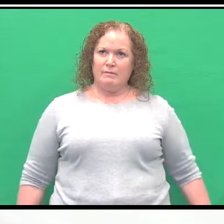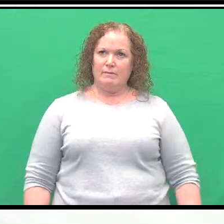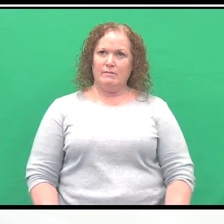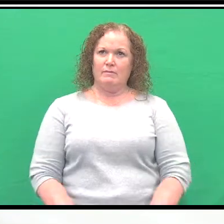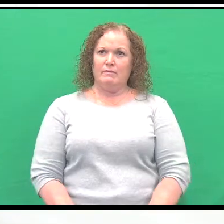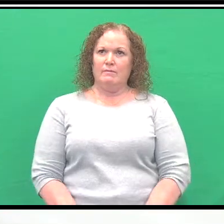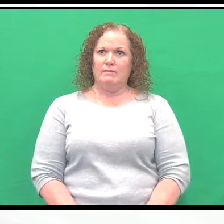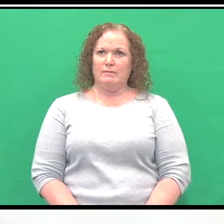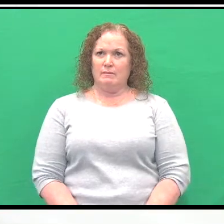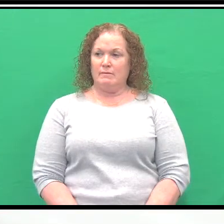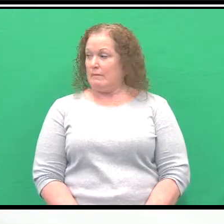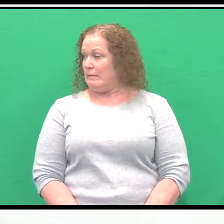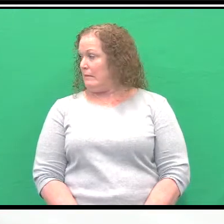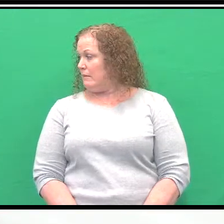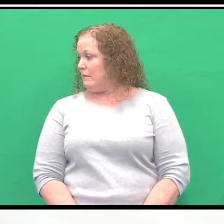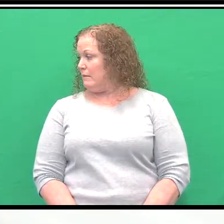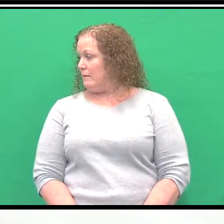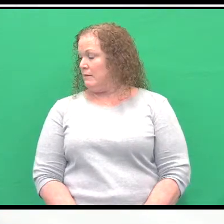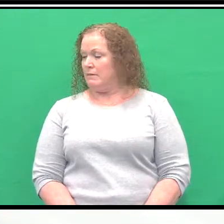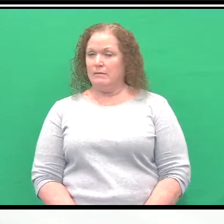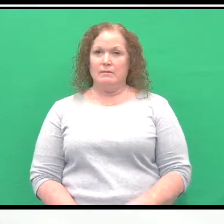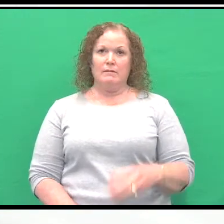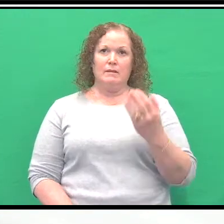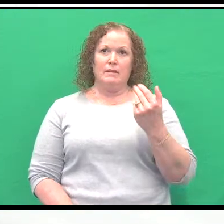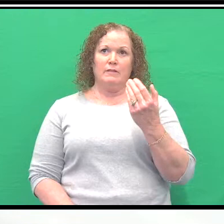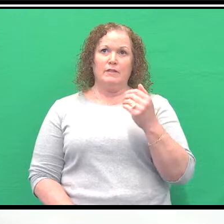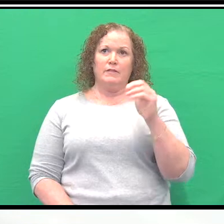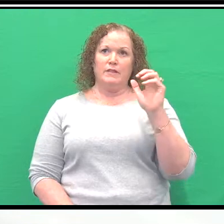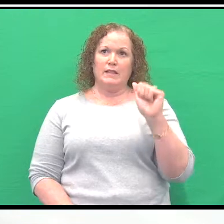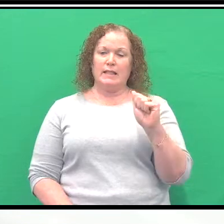Item 15H, approval of expulsion case